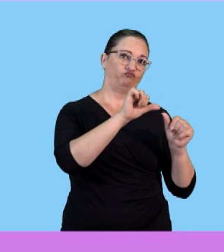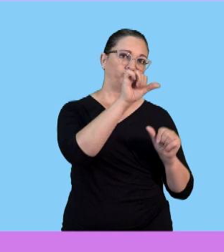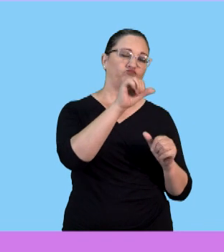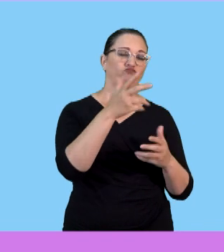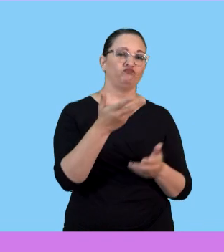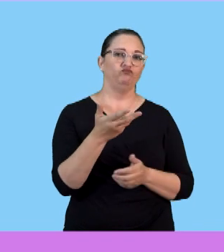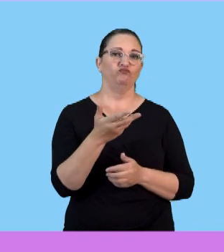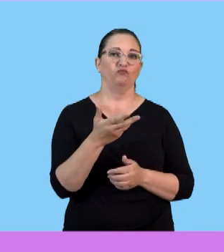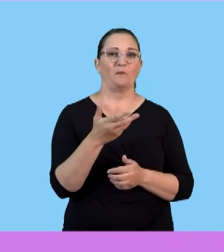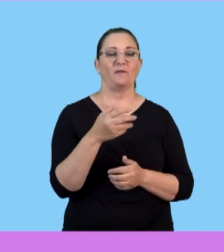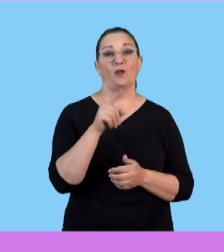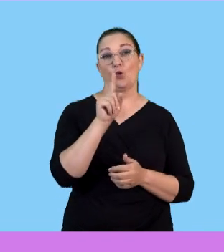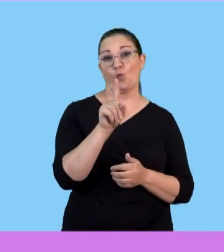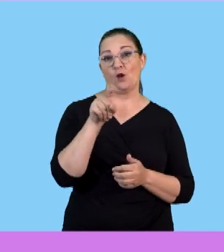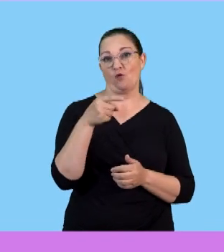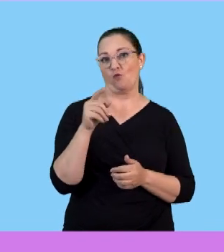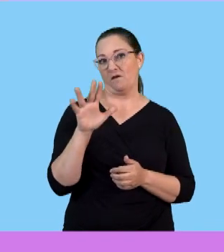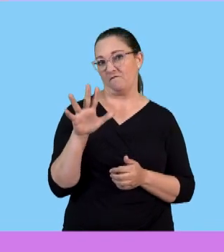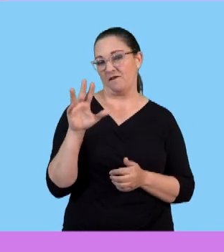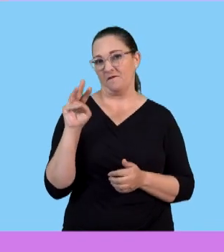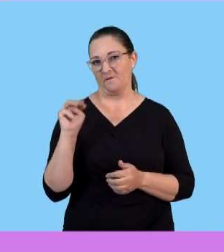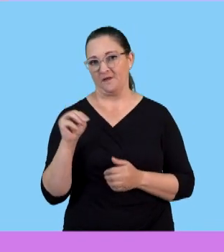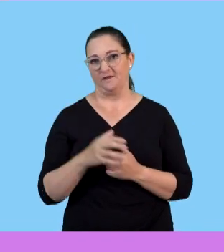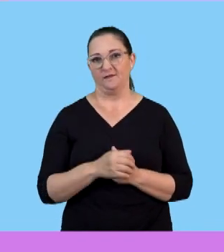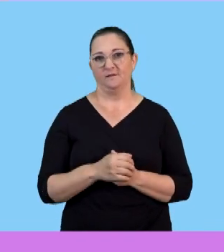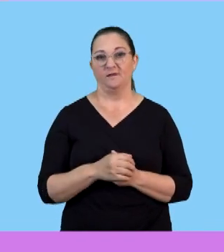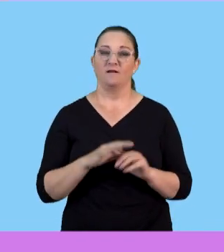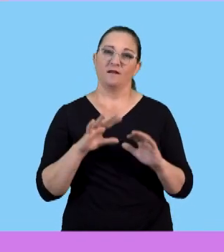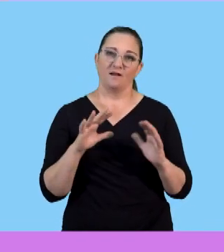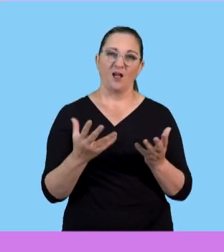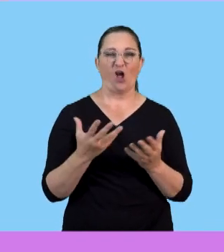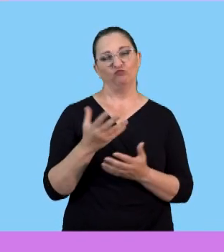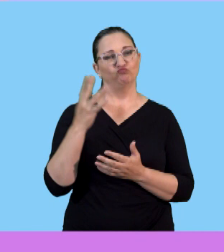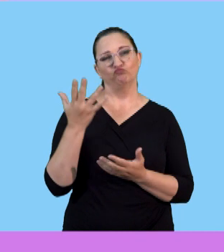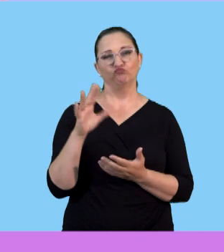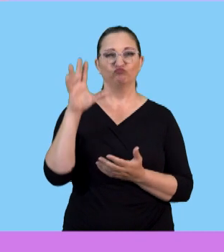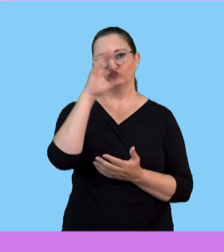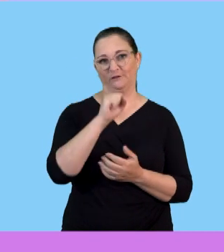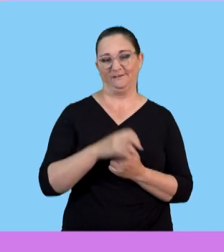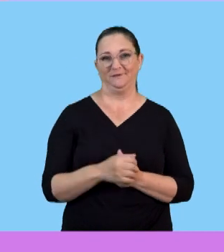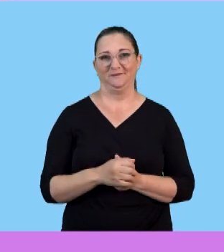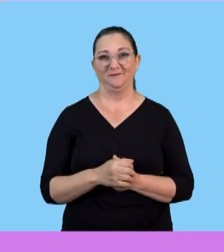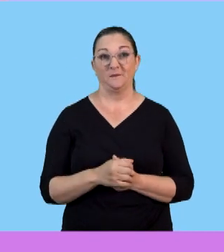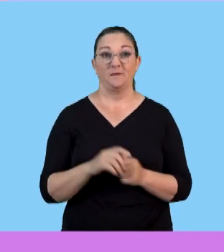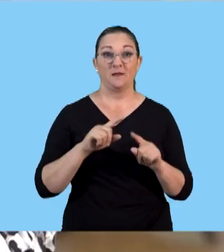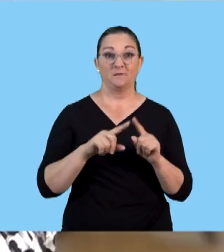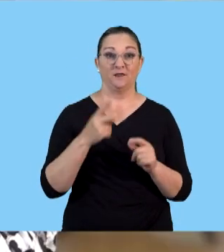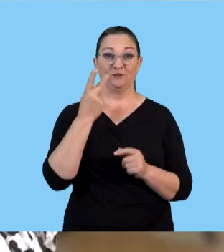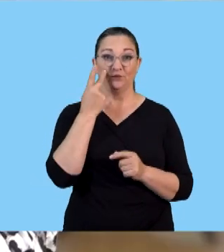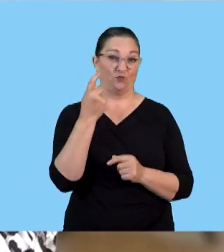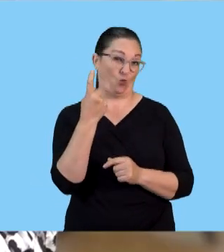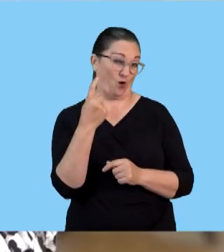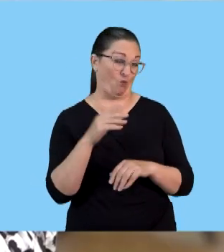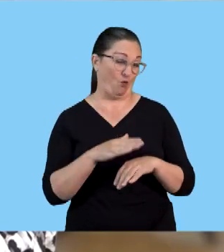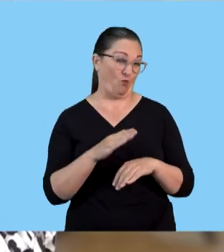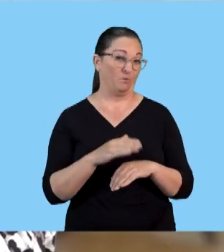width then as 1,5 meters. And that is how you estimate. If we look at one